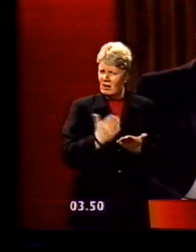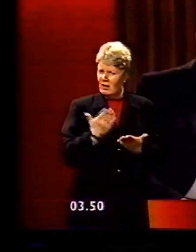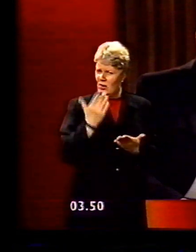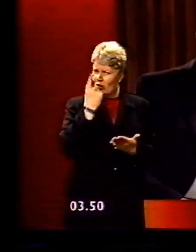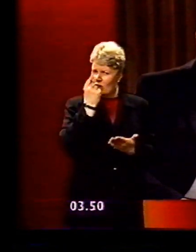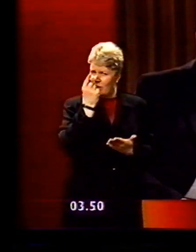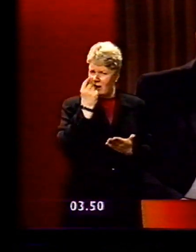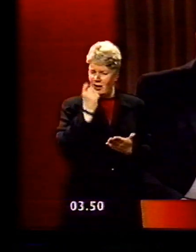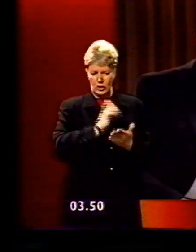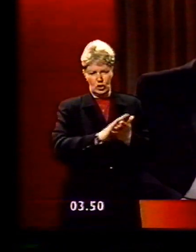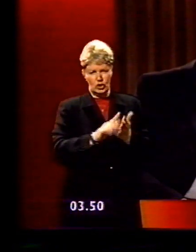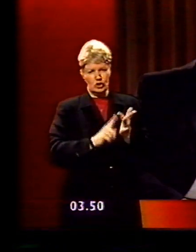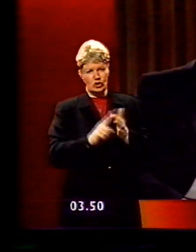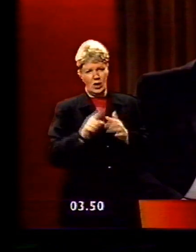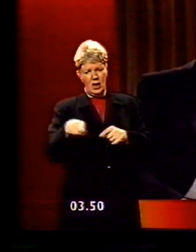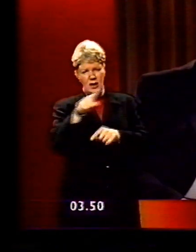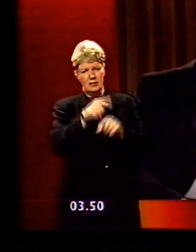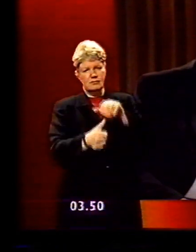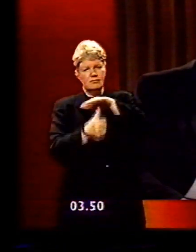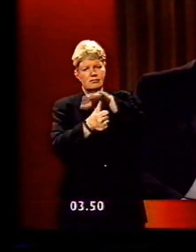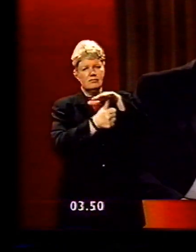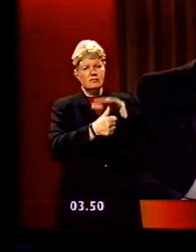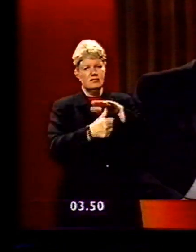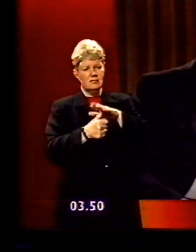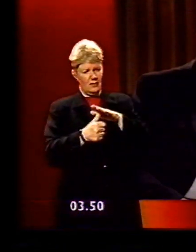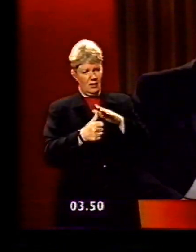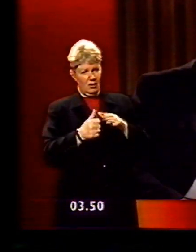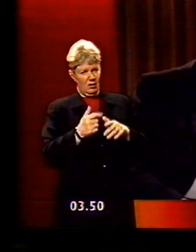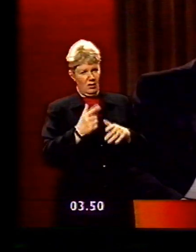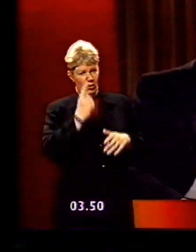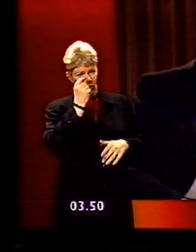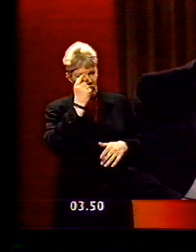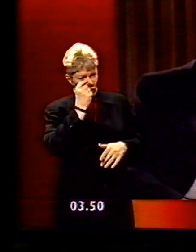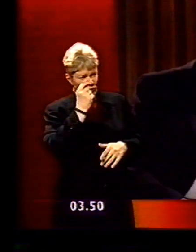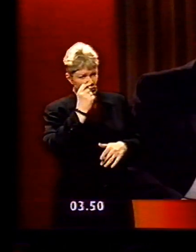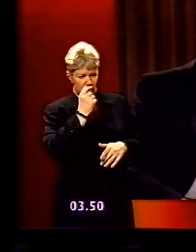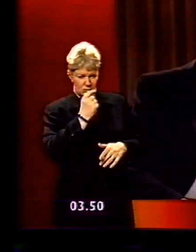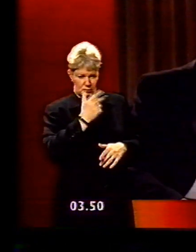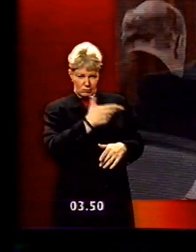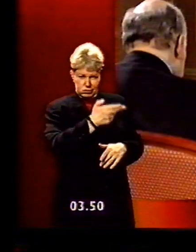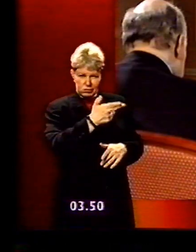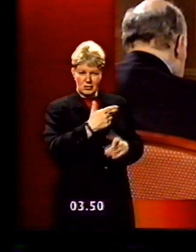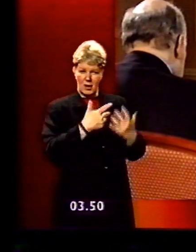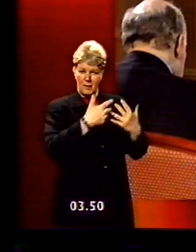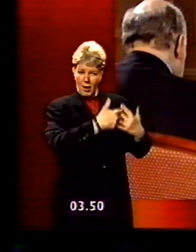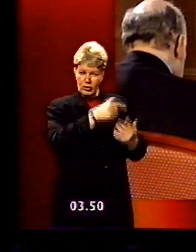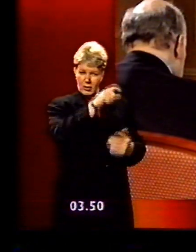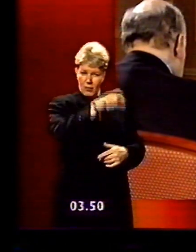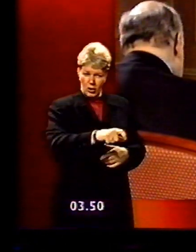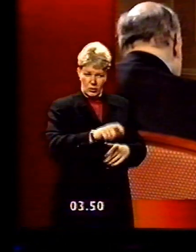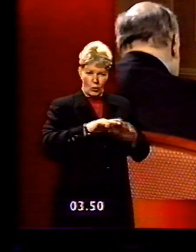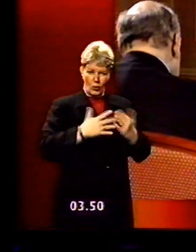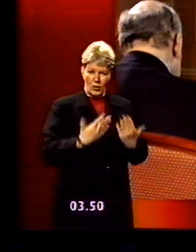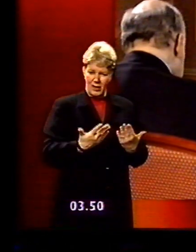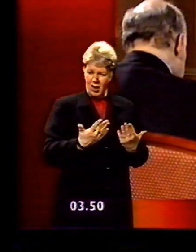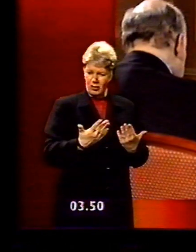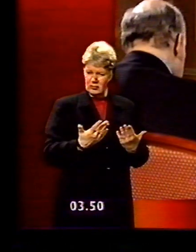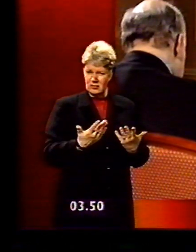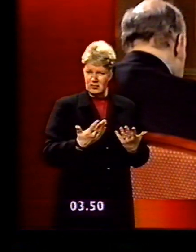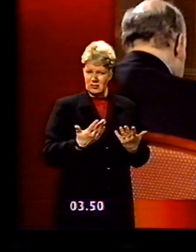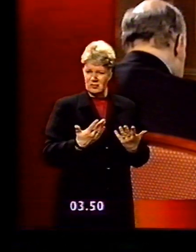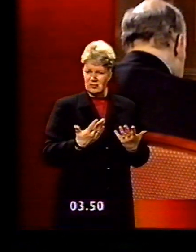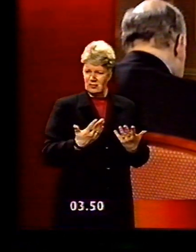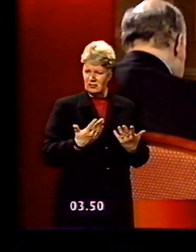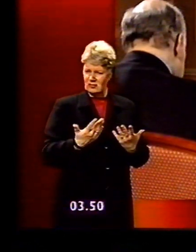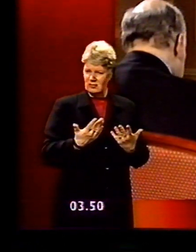Chilean authorities at that time would have executed an American citizen without the nod from